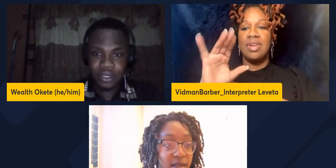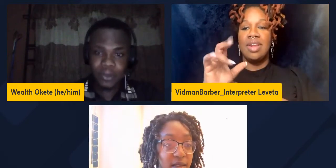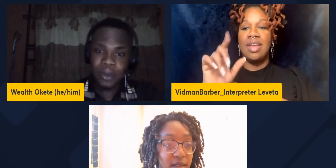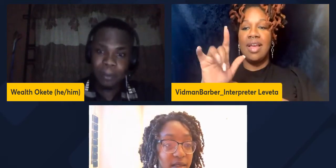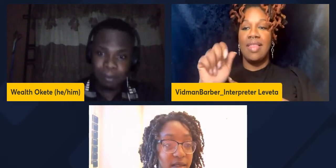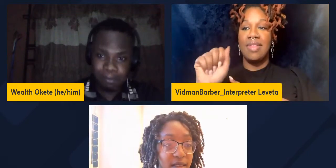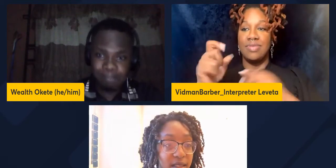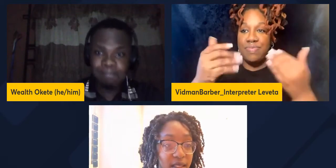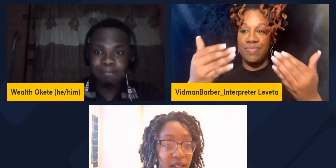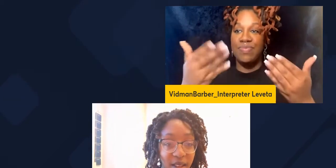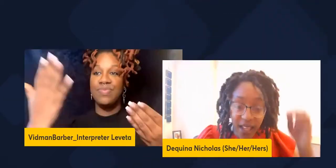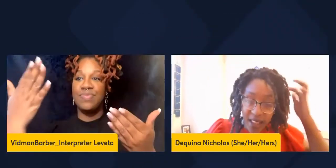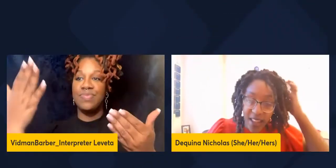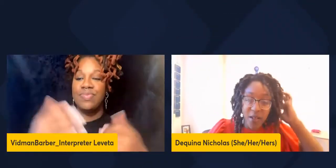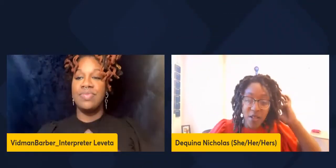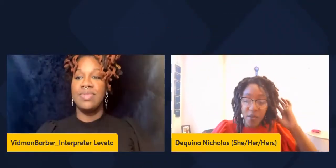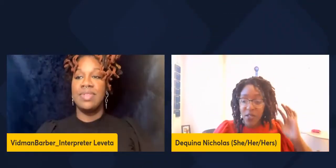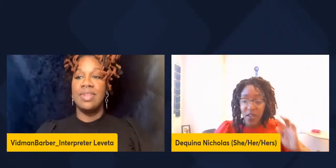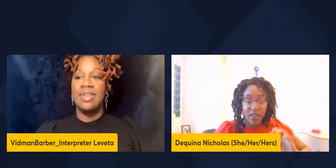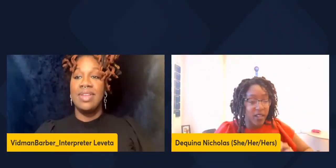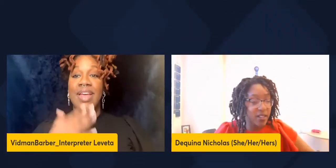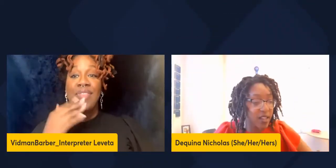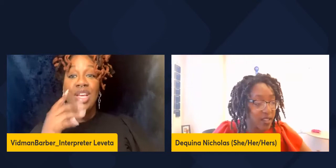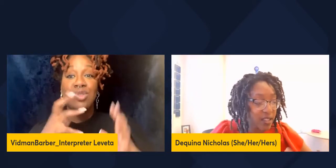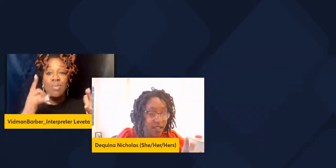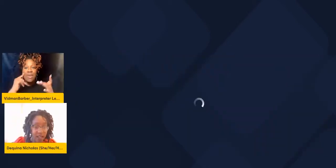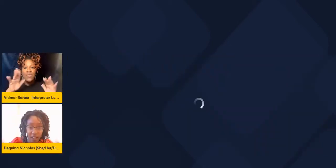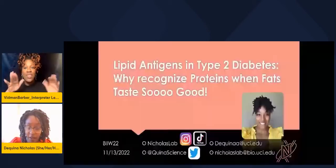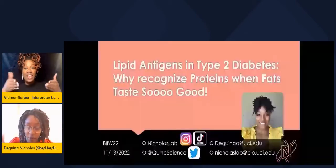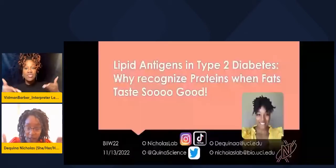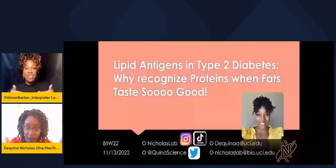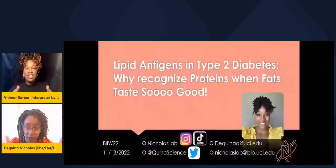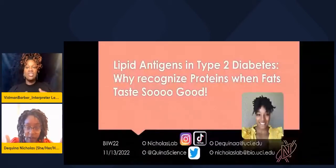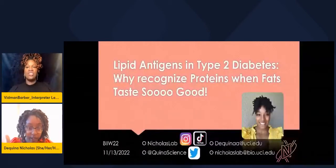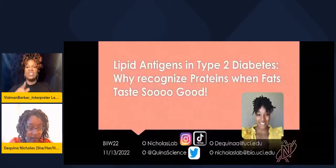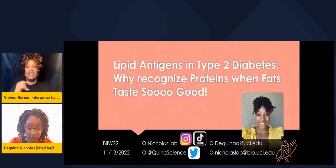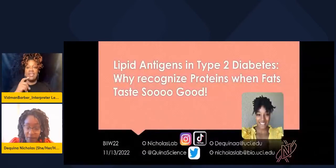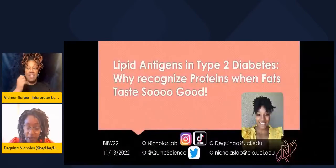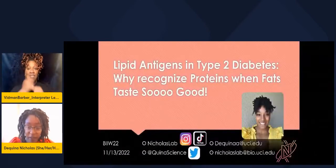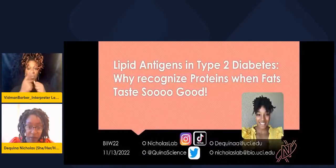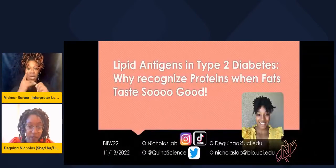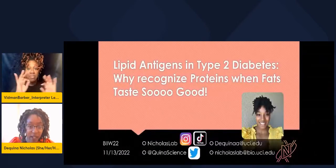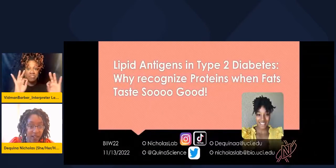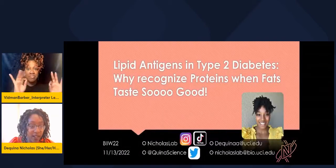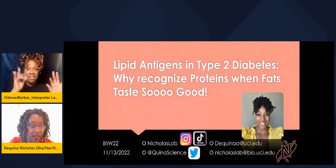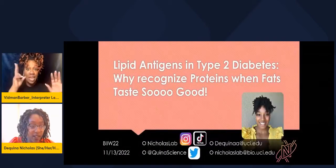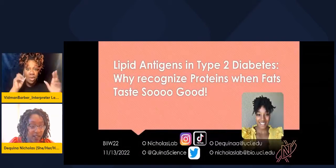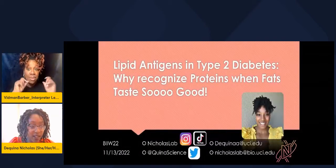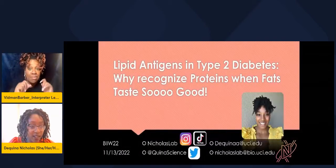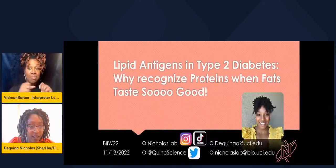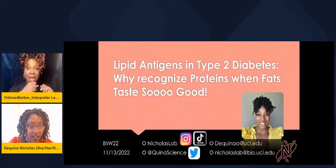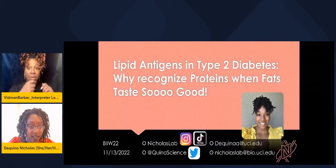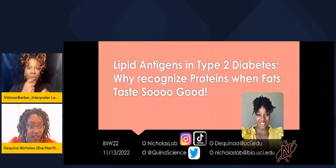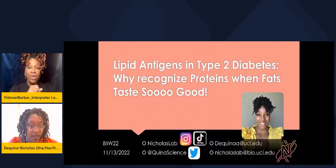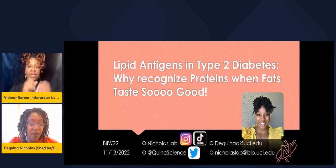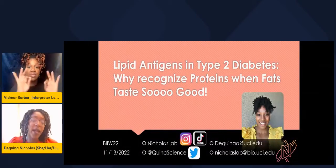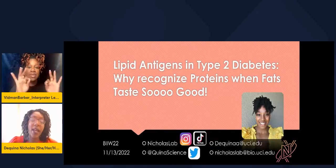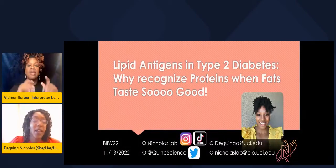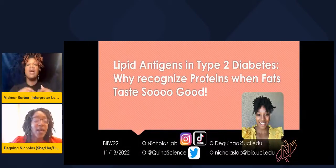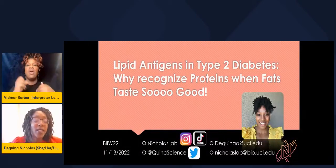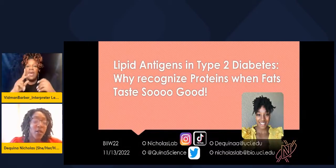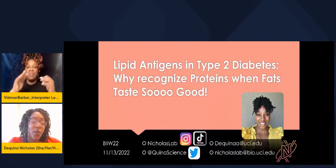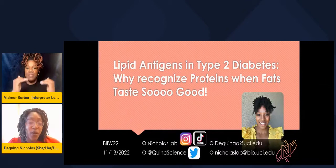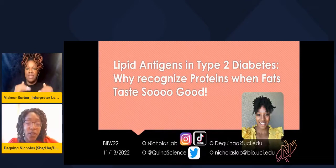now. Okay, thank you so much for that great introduction. Everyone can hear me great, right? Microphone's working?